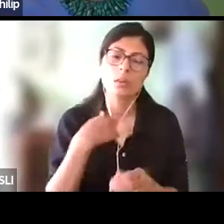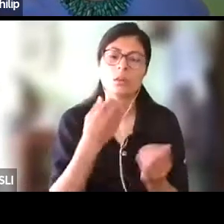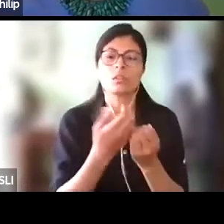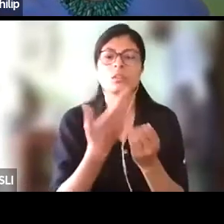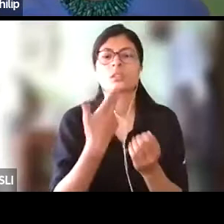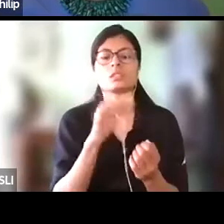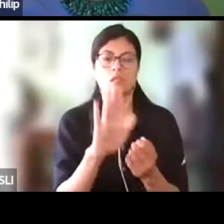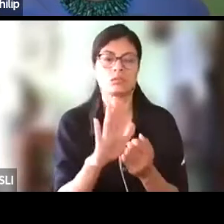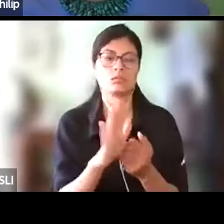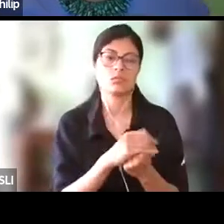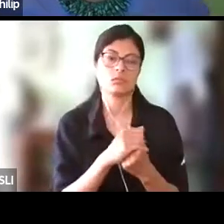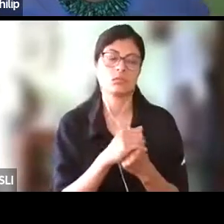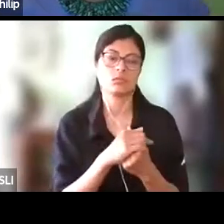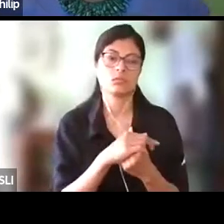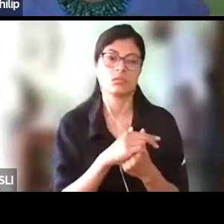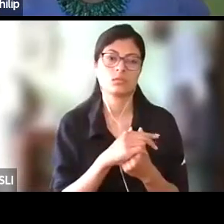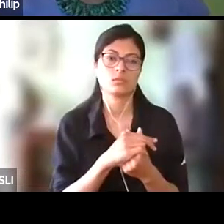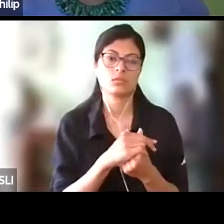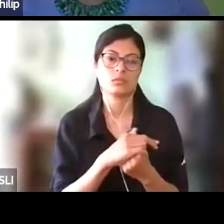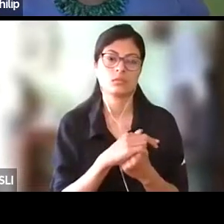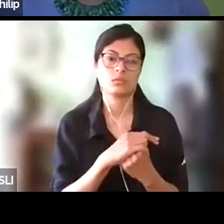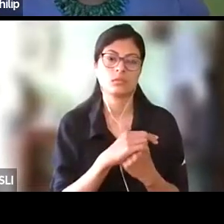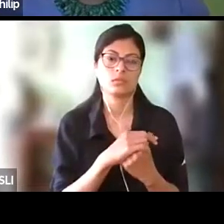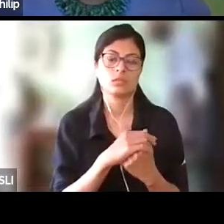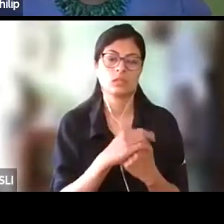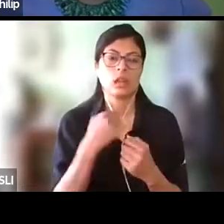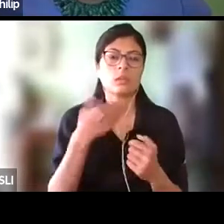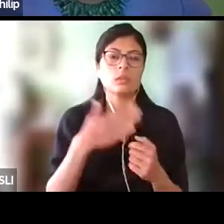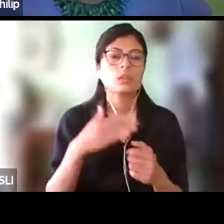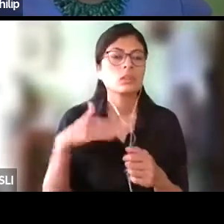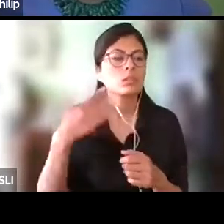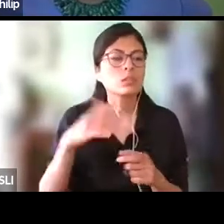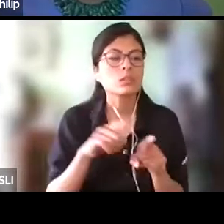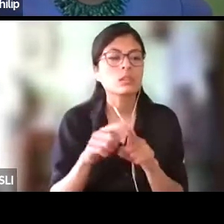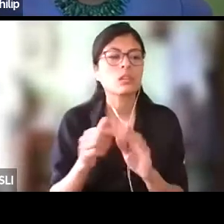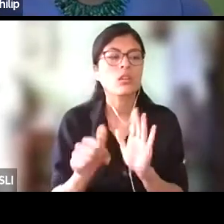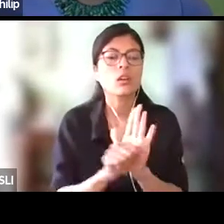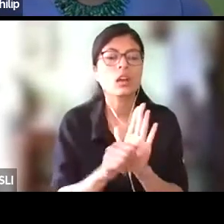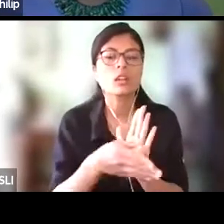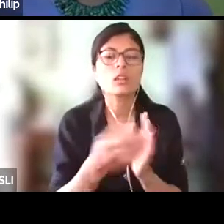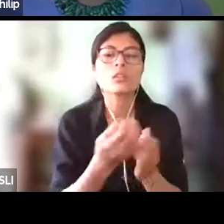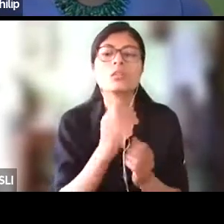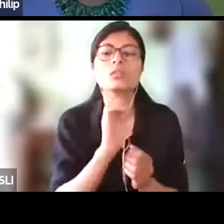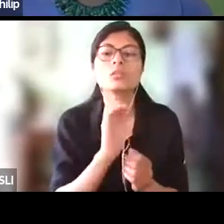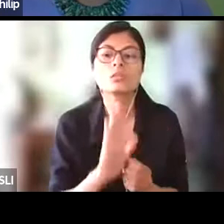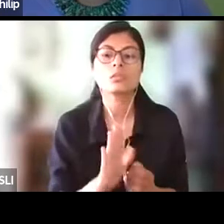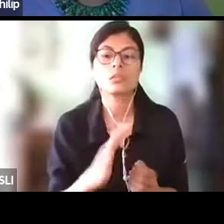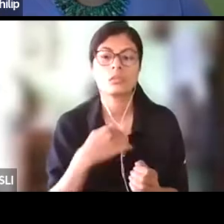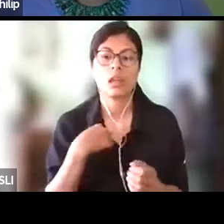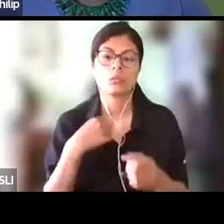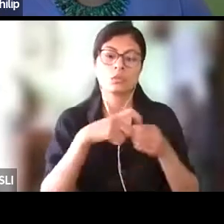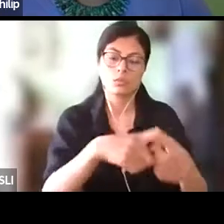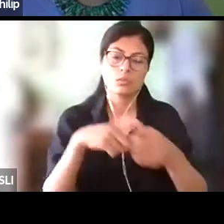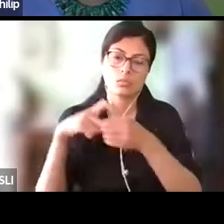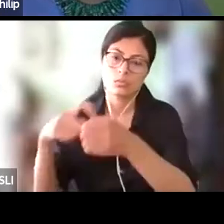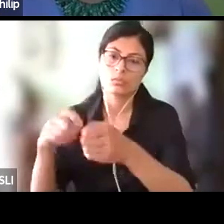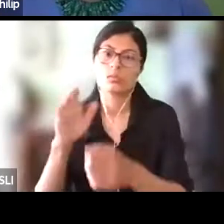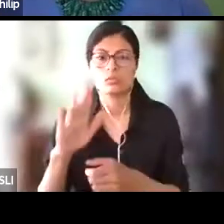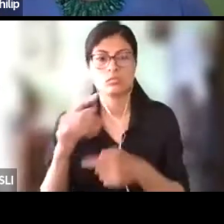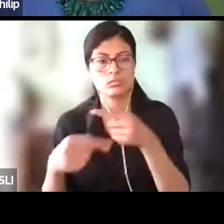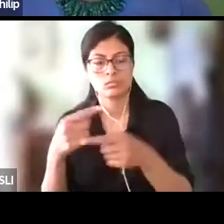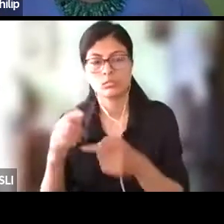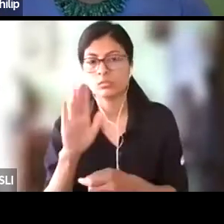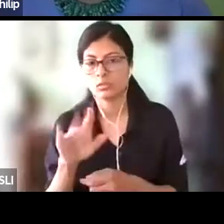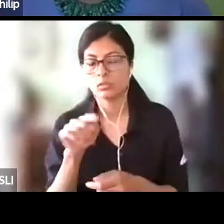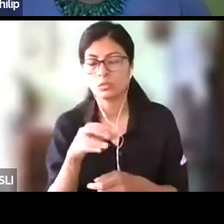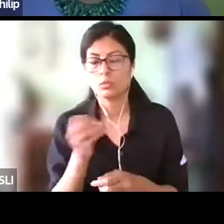it's another effort, but what next? And again, I revert to the session that was held earlier, where so many different things came